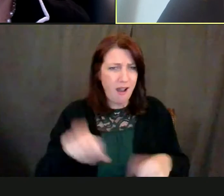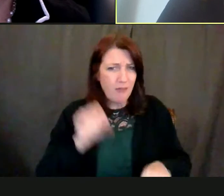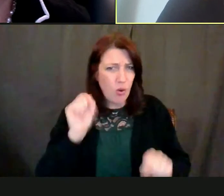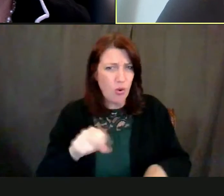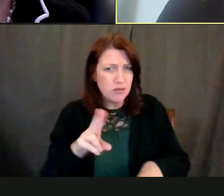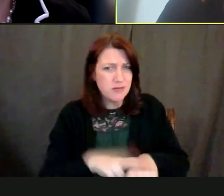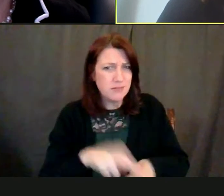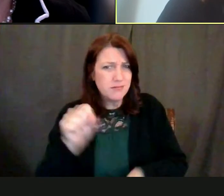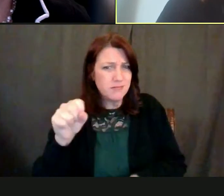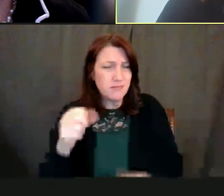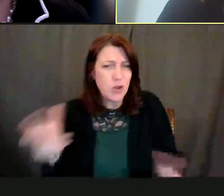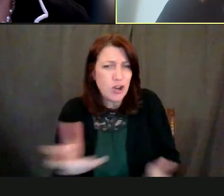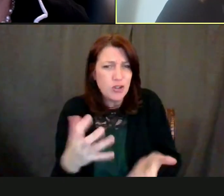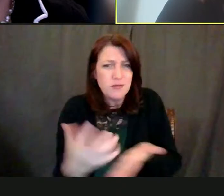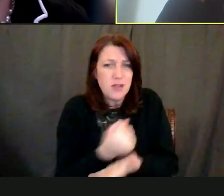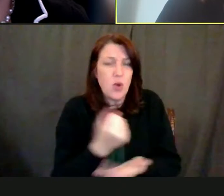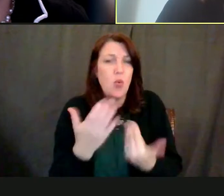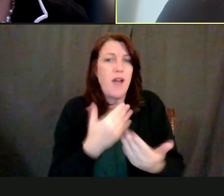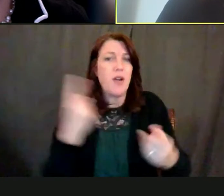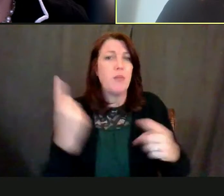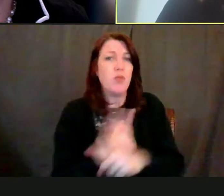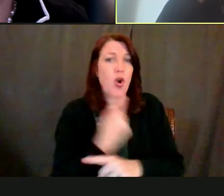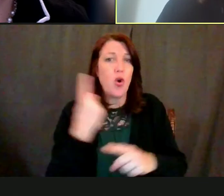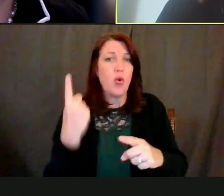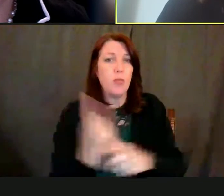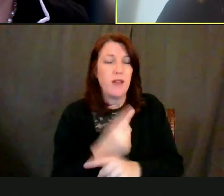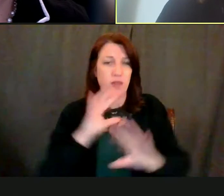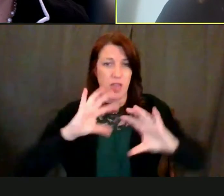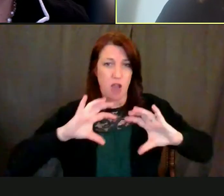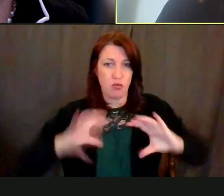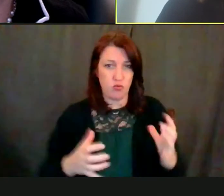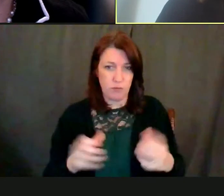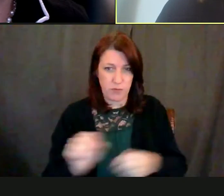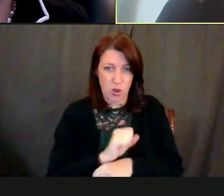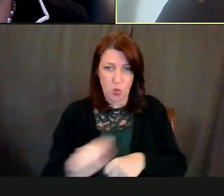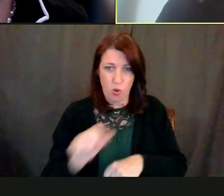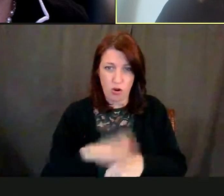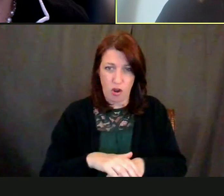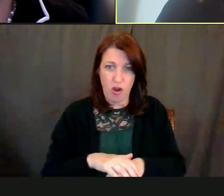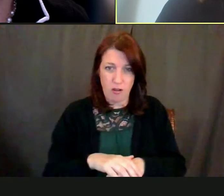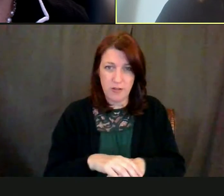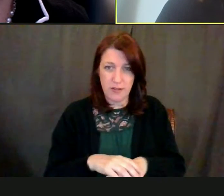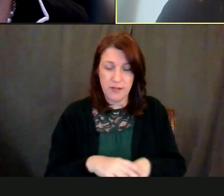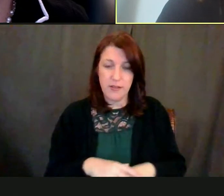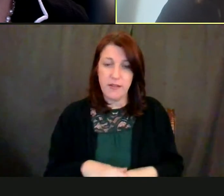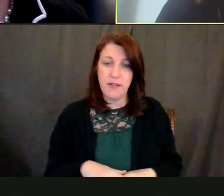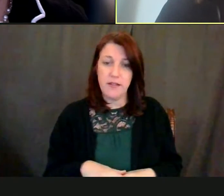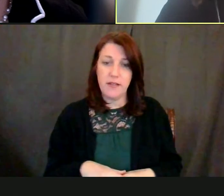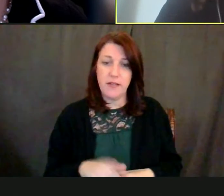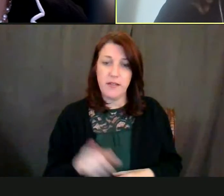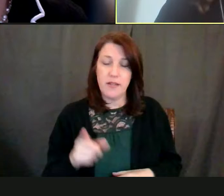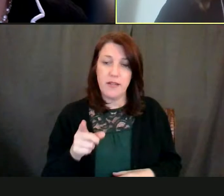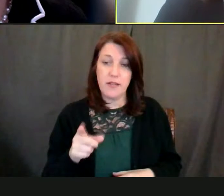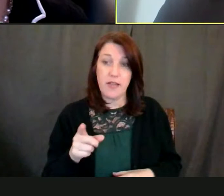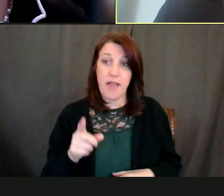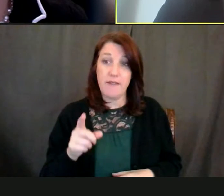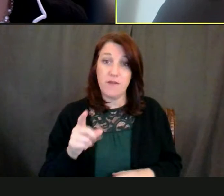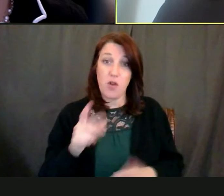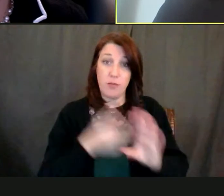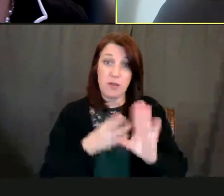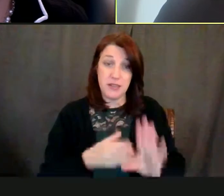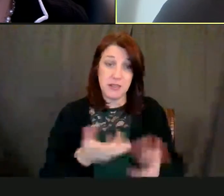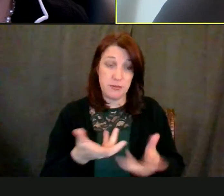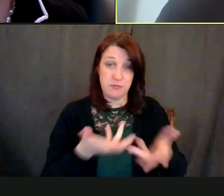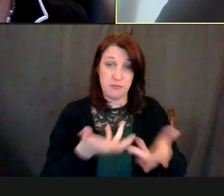collect information that's appropriate for the group that you're working on and for the participants with which you're